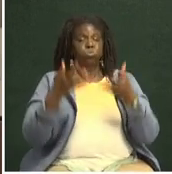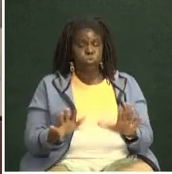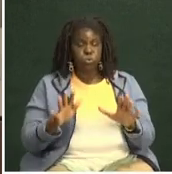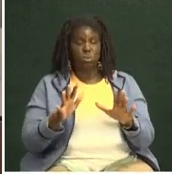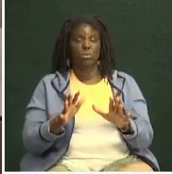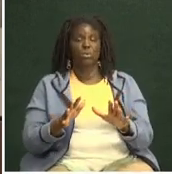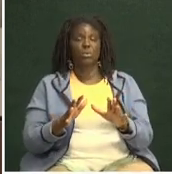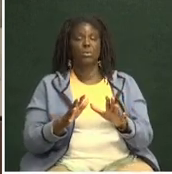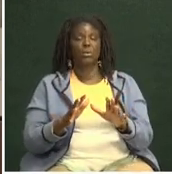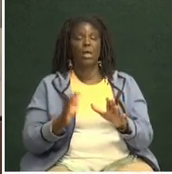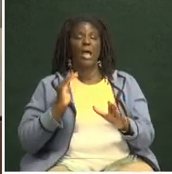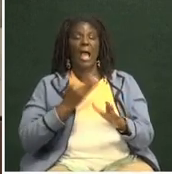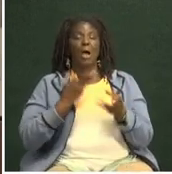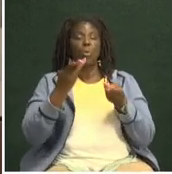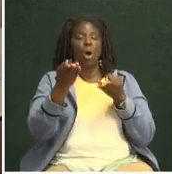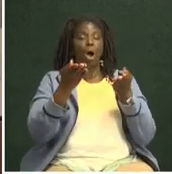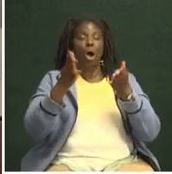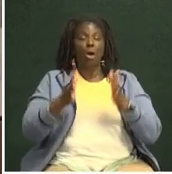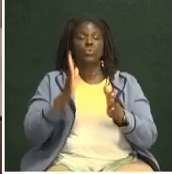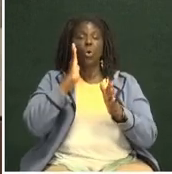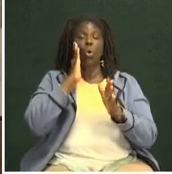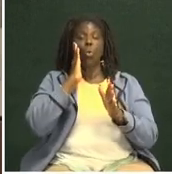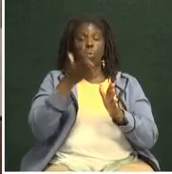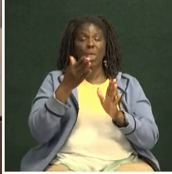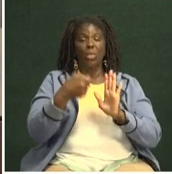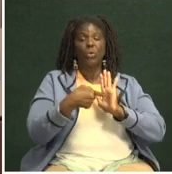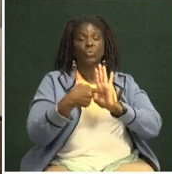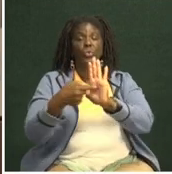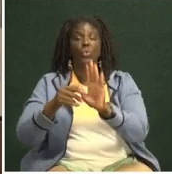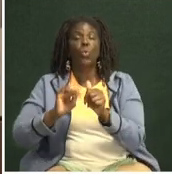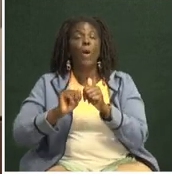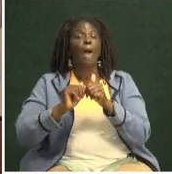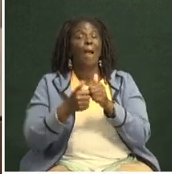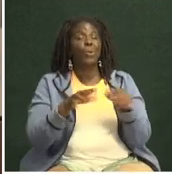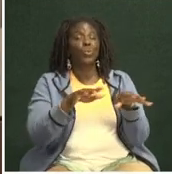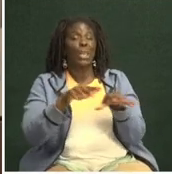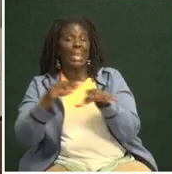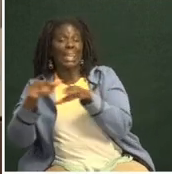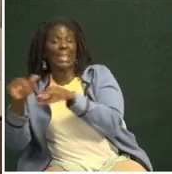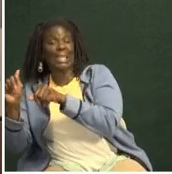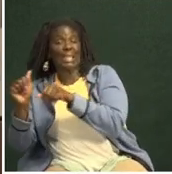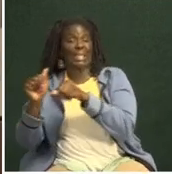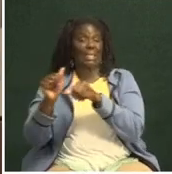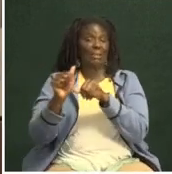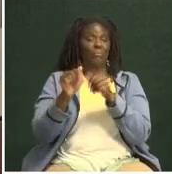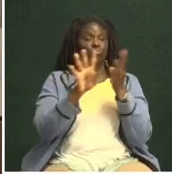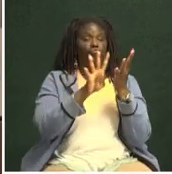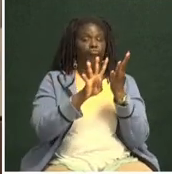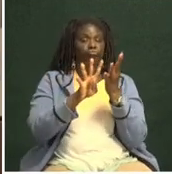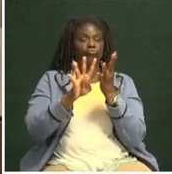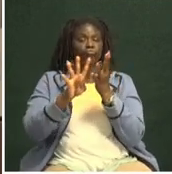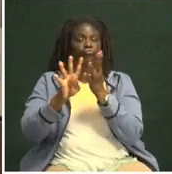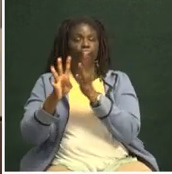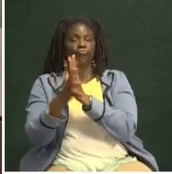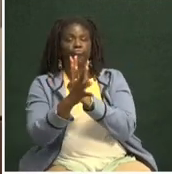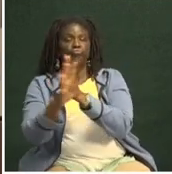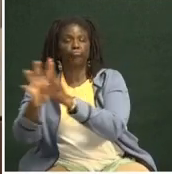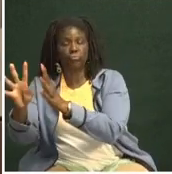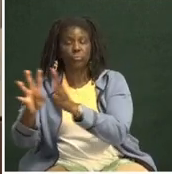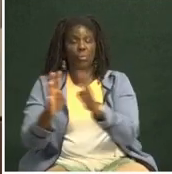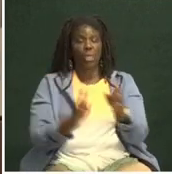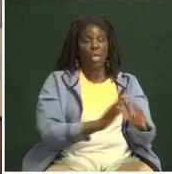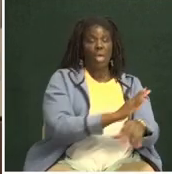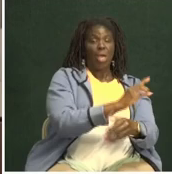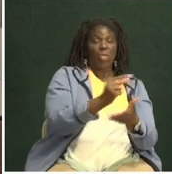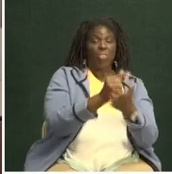safety, our ushers will guide you in leaving the field in an orderly manner. The graduates will process throughout the